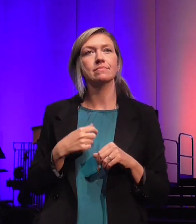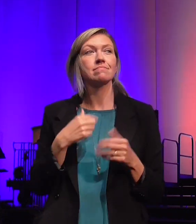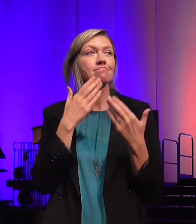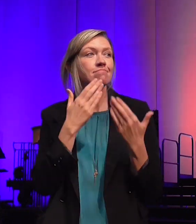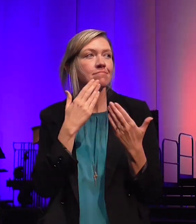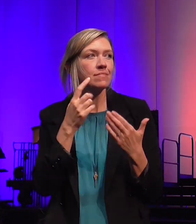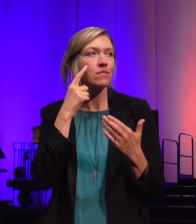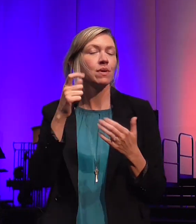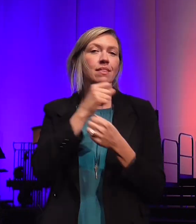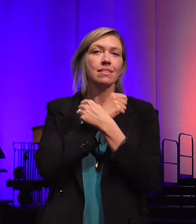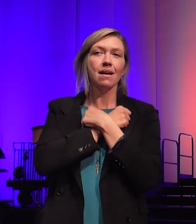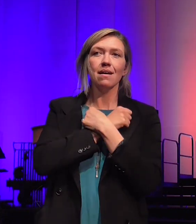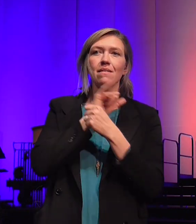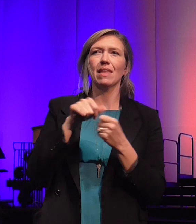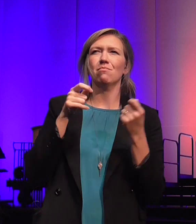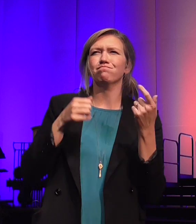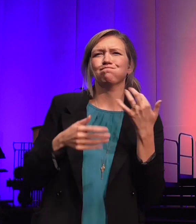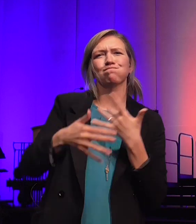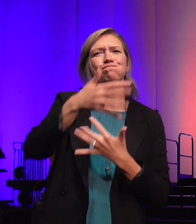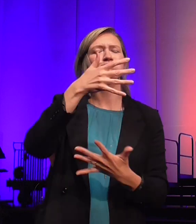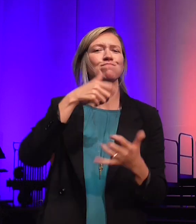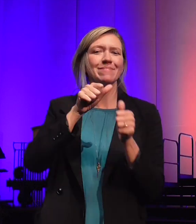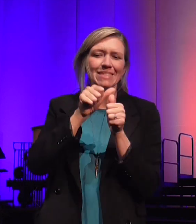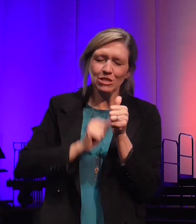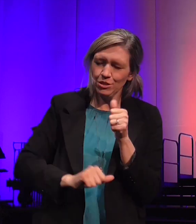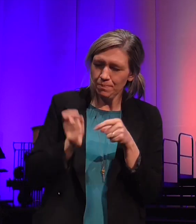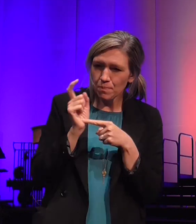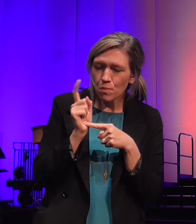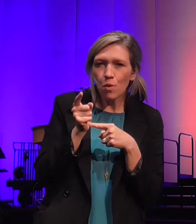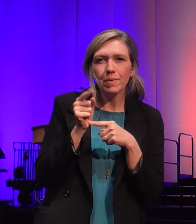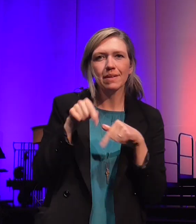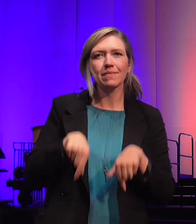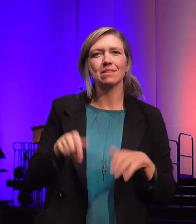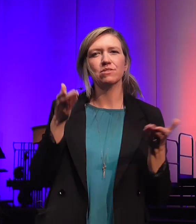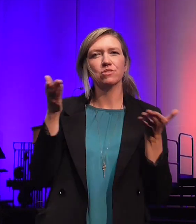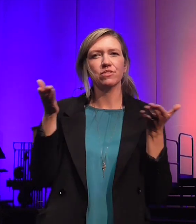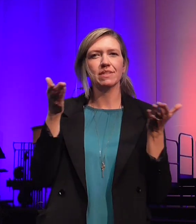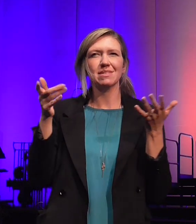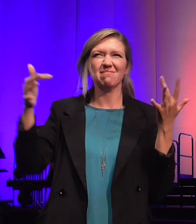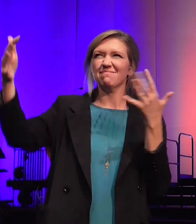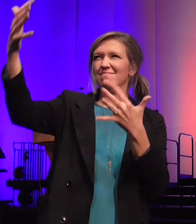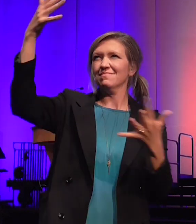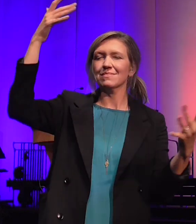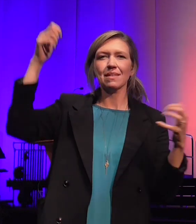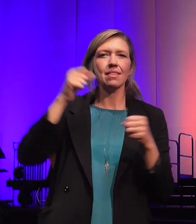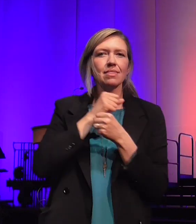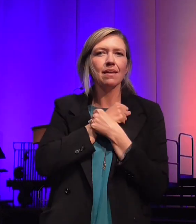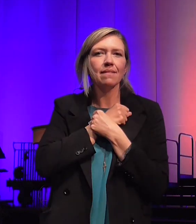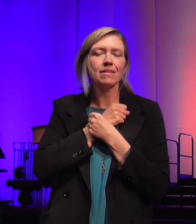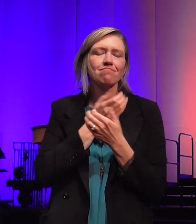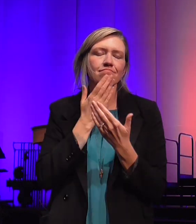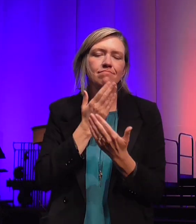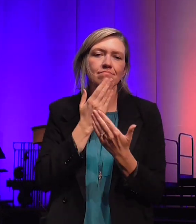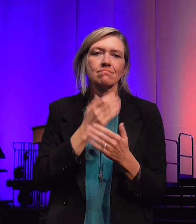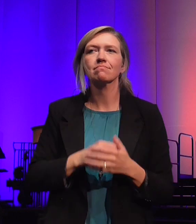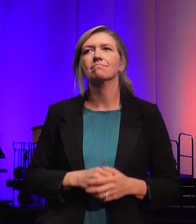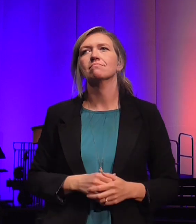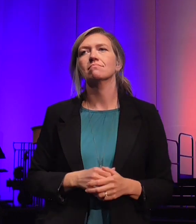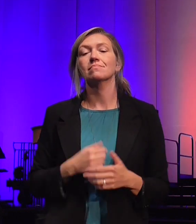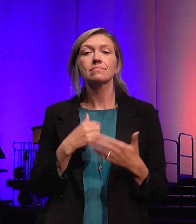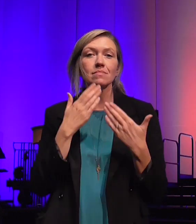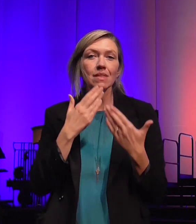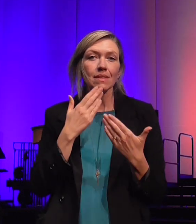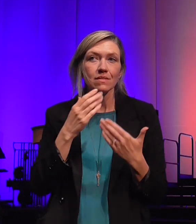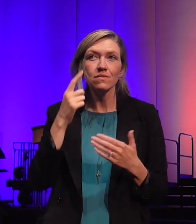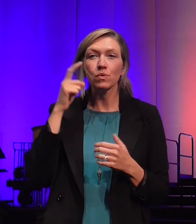the love that goes and flows through each moment of this service. And I give thanks for the wisdom